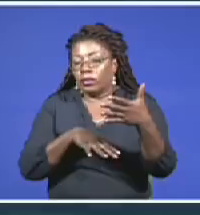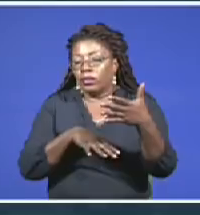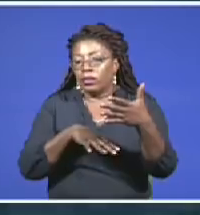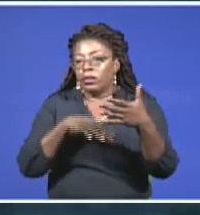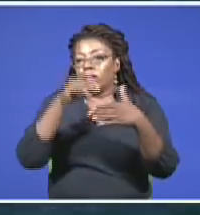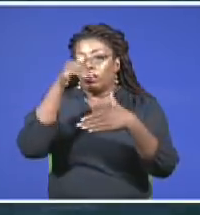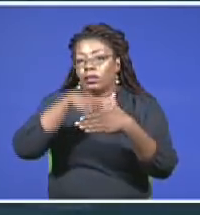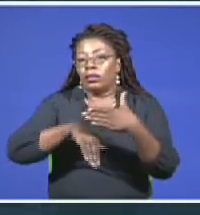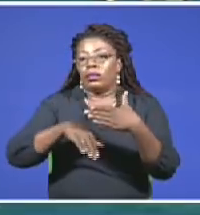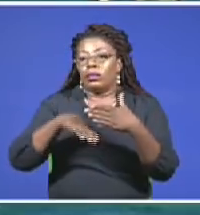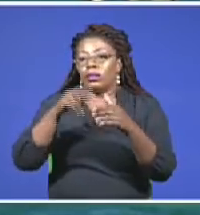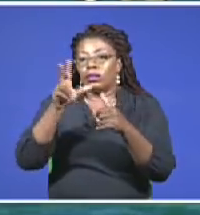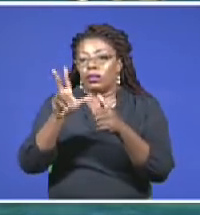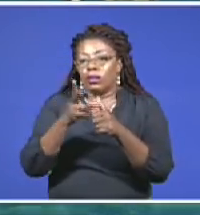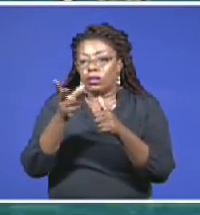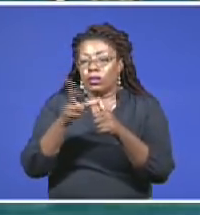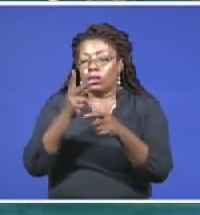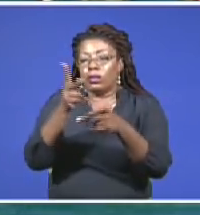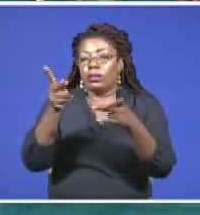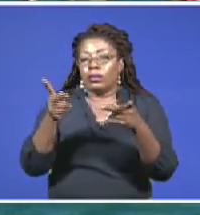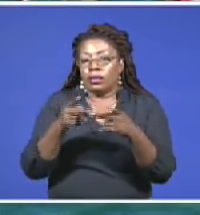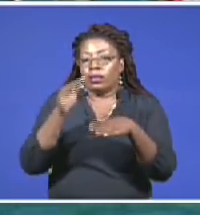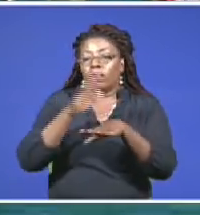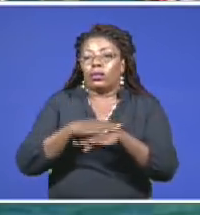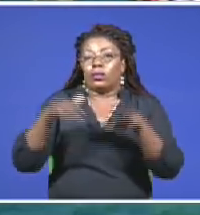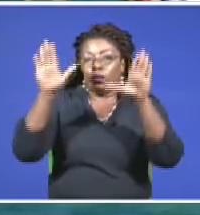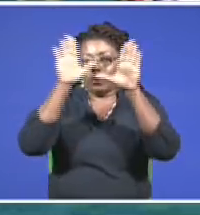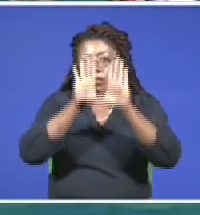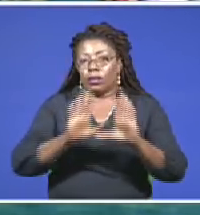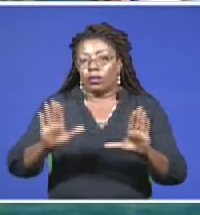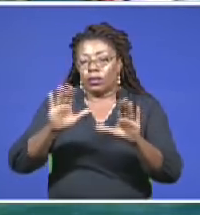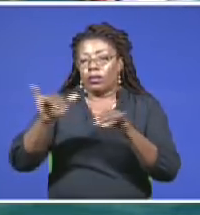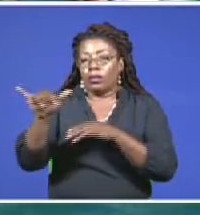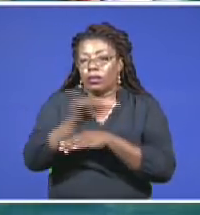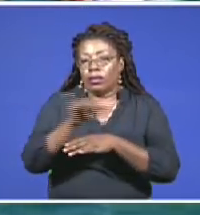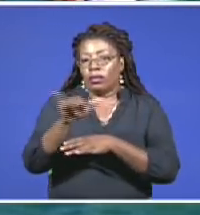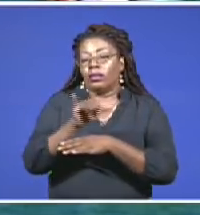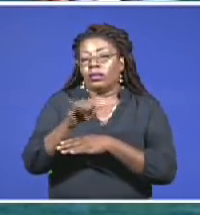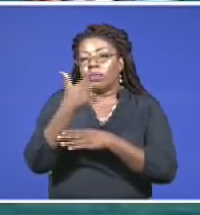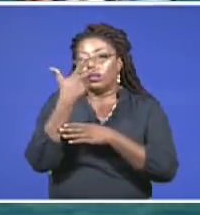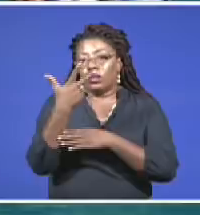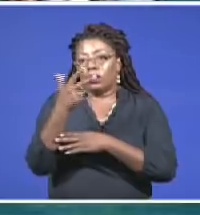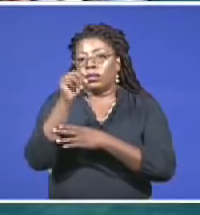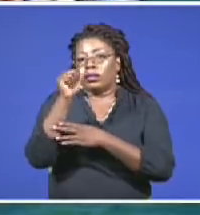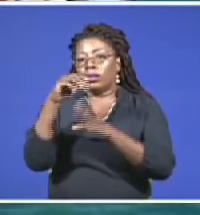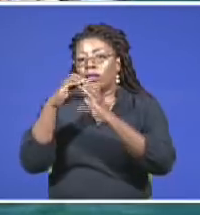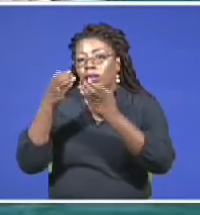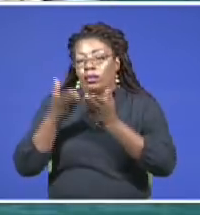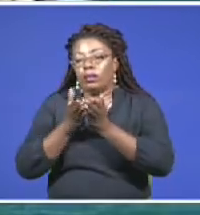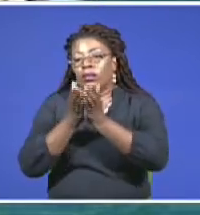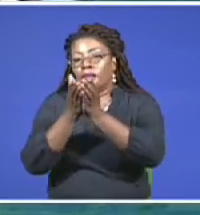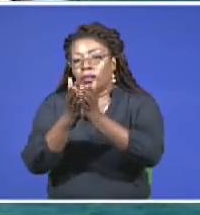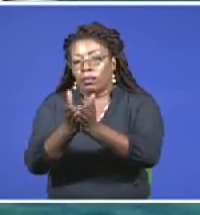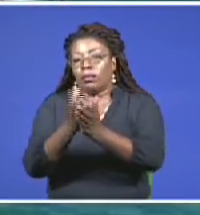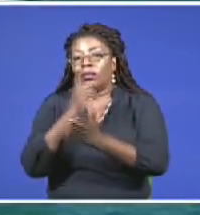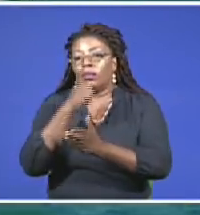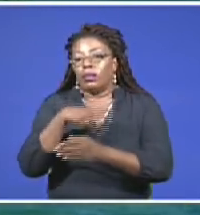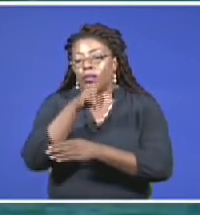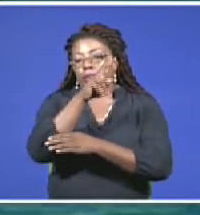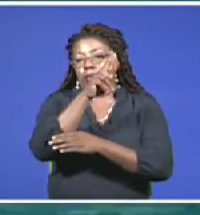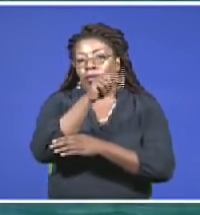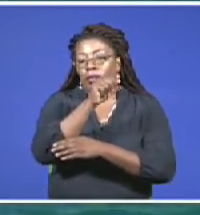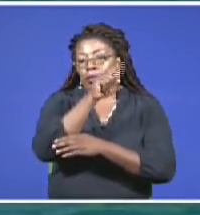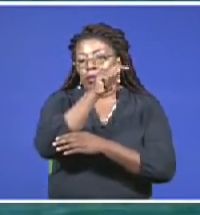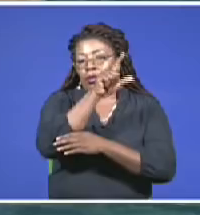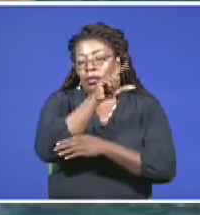tiller, came in third. Now, on Sunday, these same 3A class boats gave the Campari Lady Natalie an